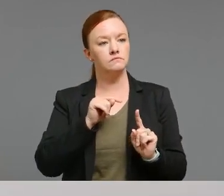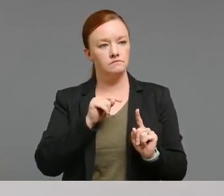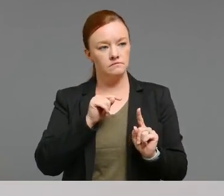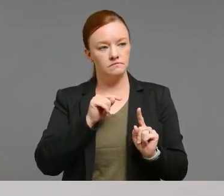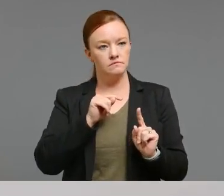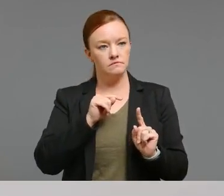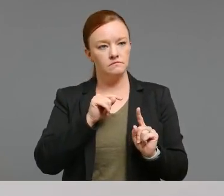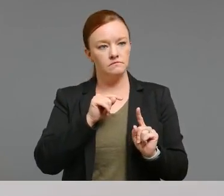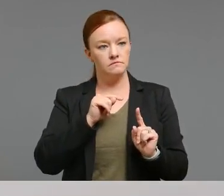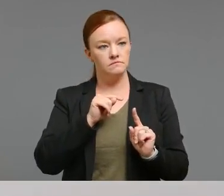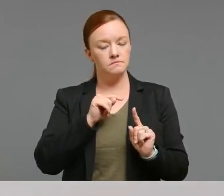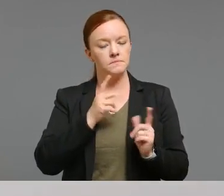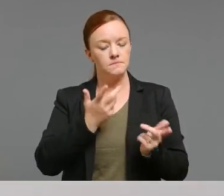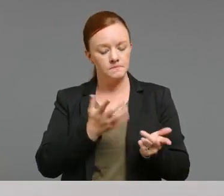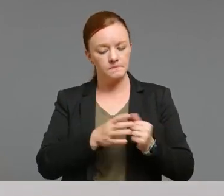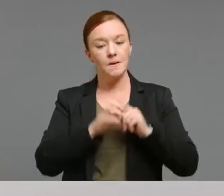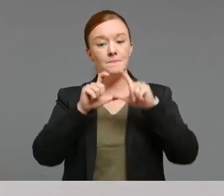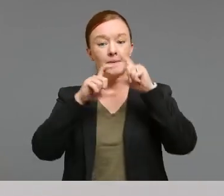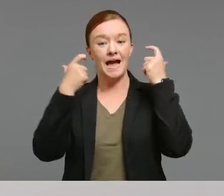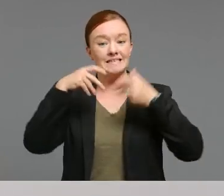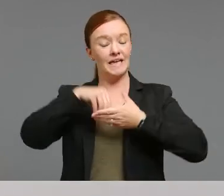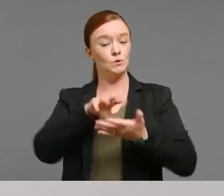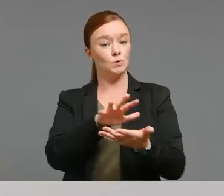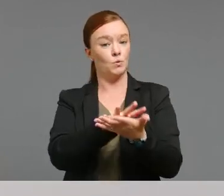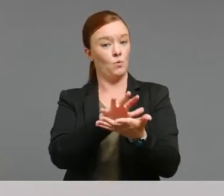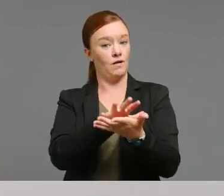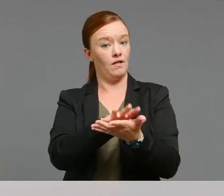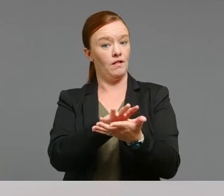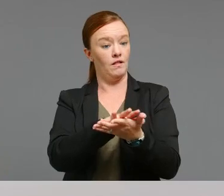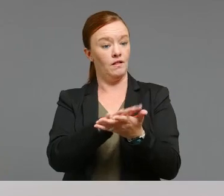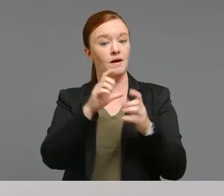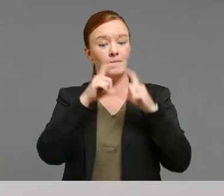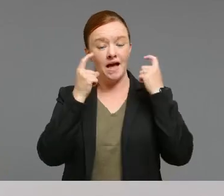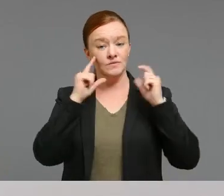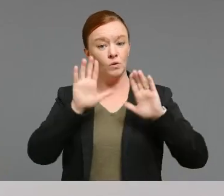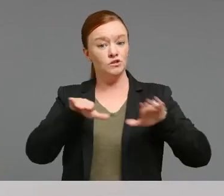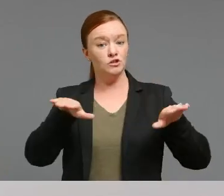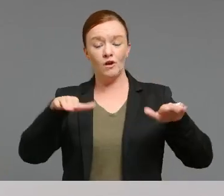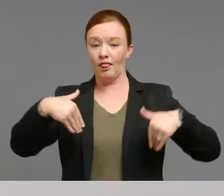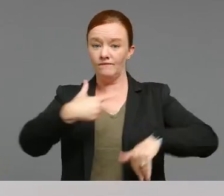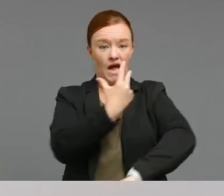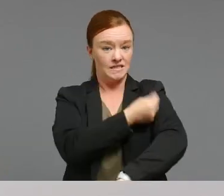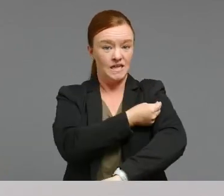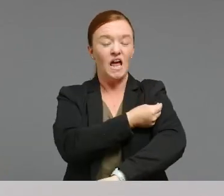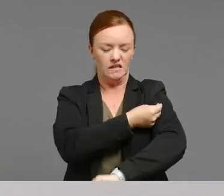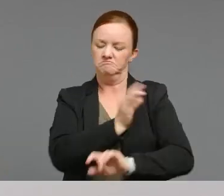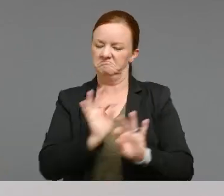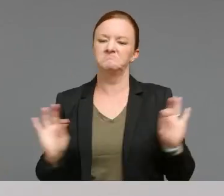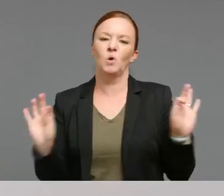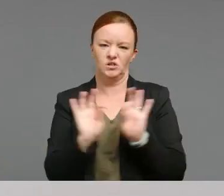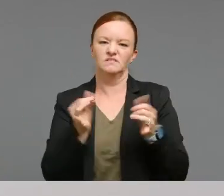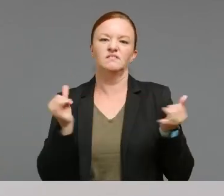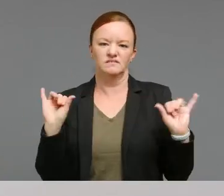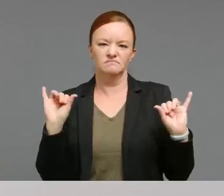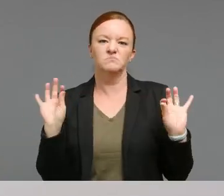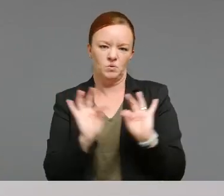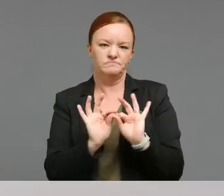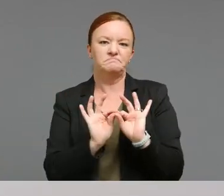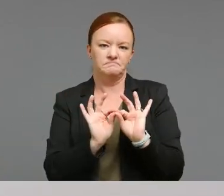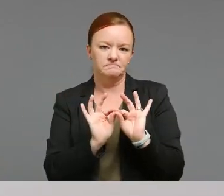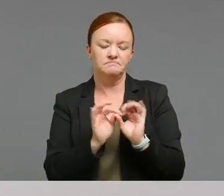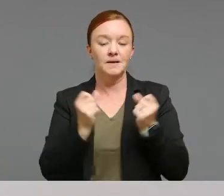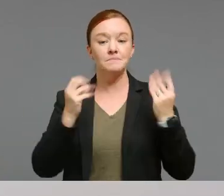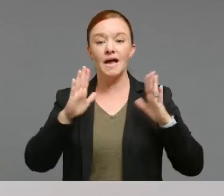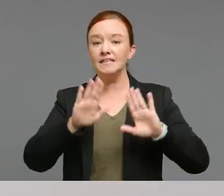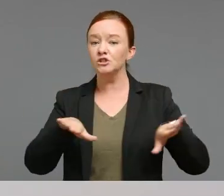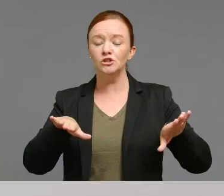that is masks in schools and masks for children are still an important mitigation strategy. Many children